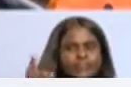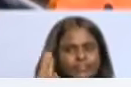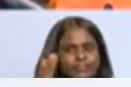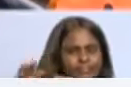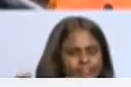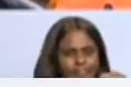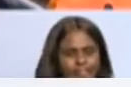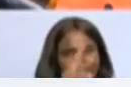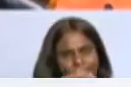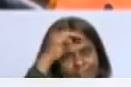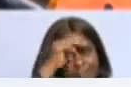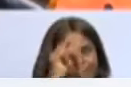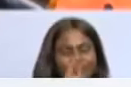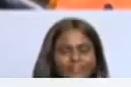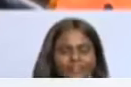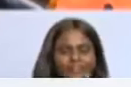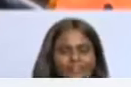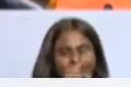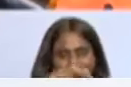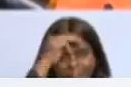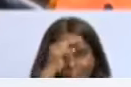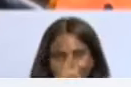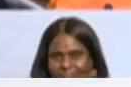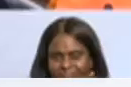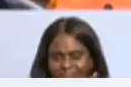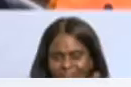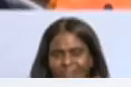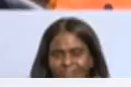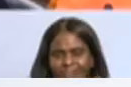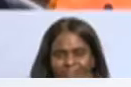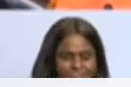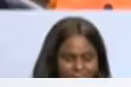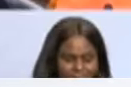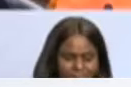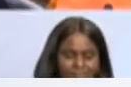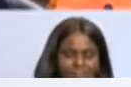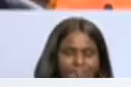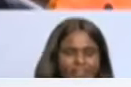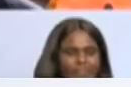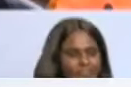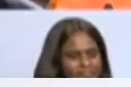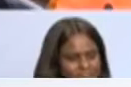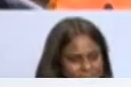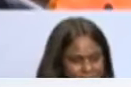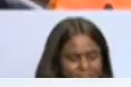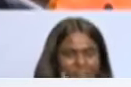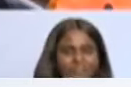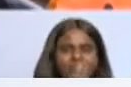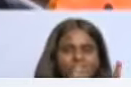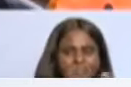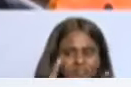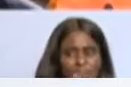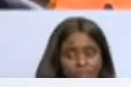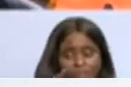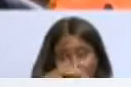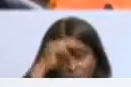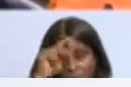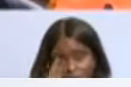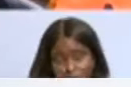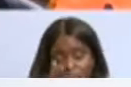Nakonde. Nakonde. We have taken a view, Madam Speaker, that Nakonde is